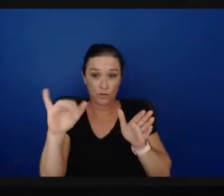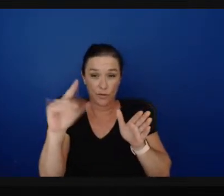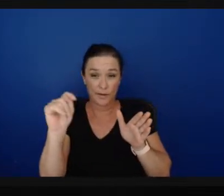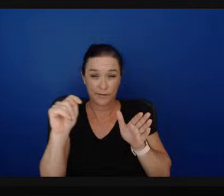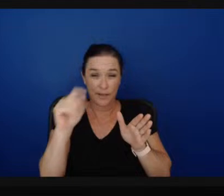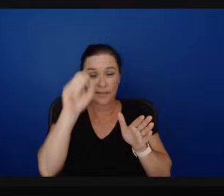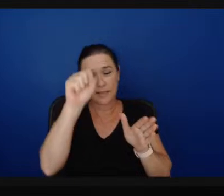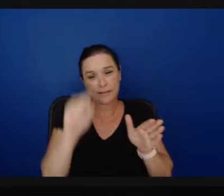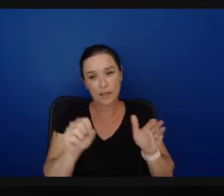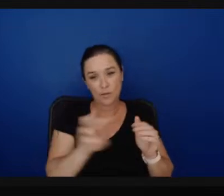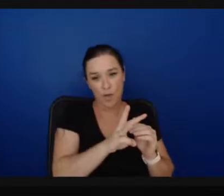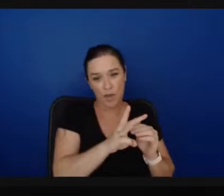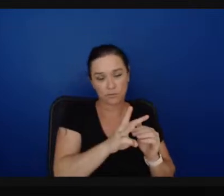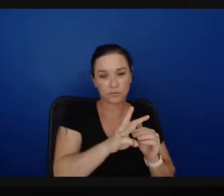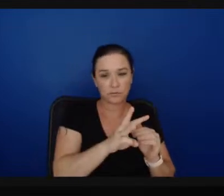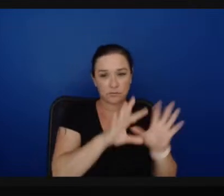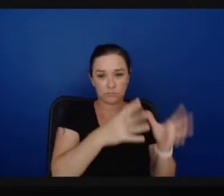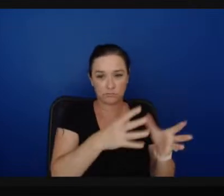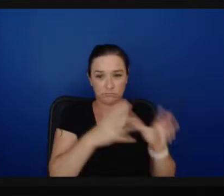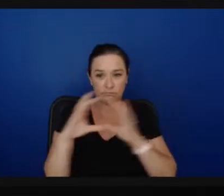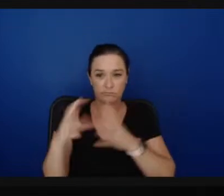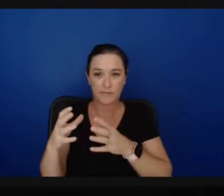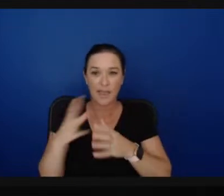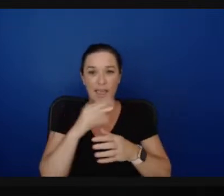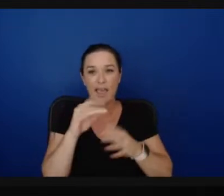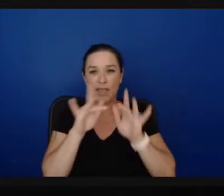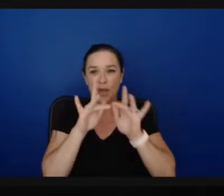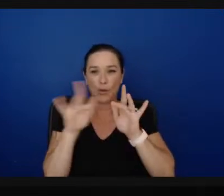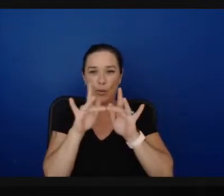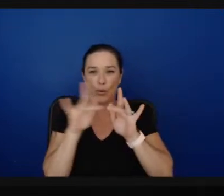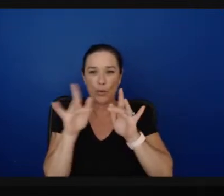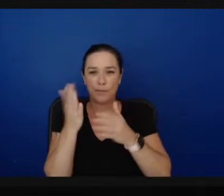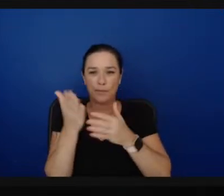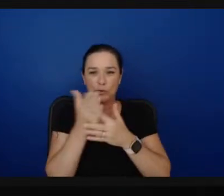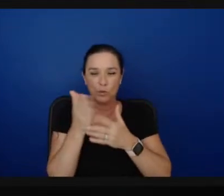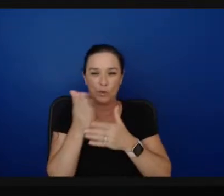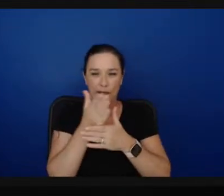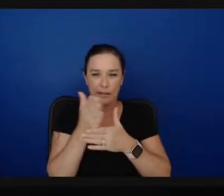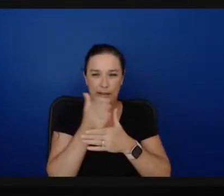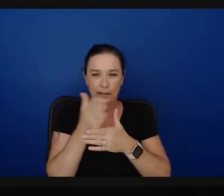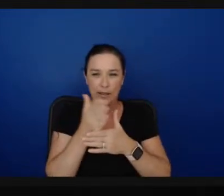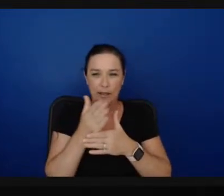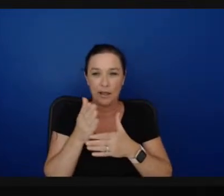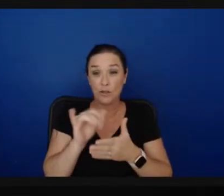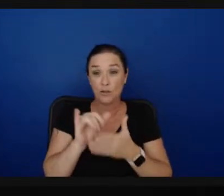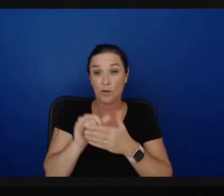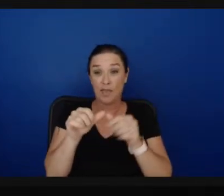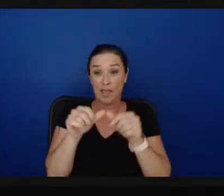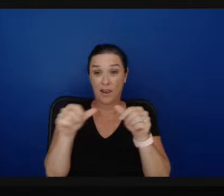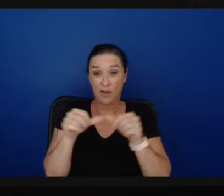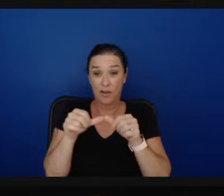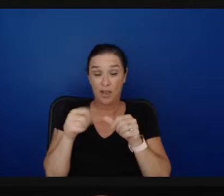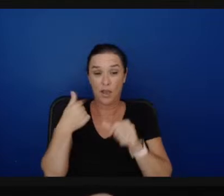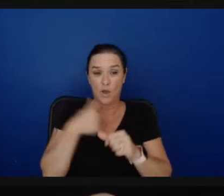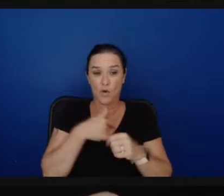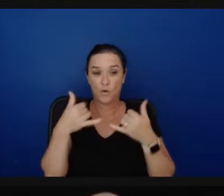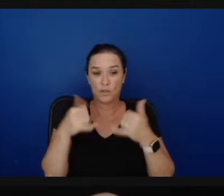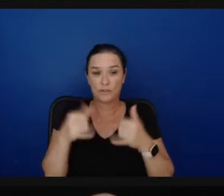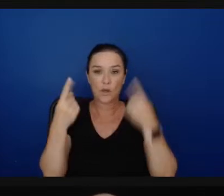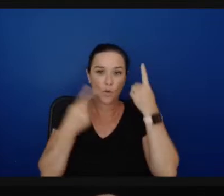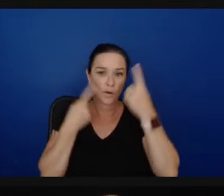Rift population, and a gap right in between them there. So this is the area that we're still